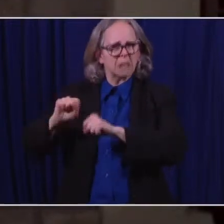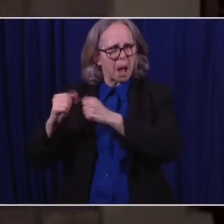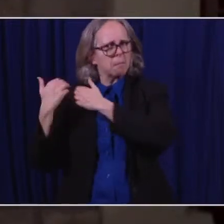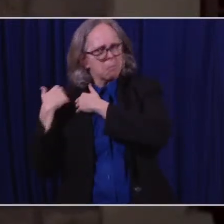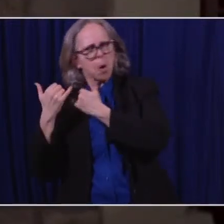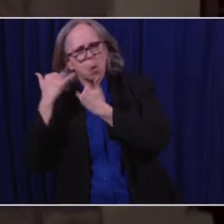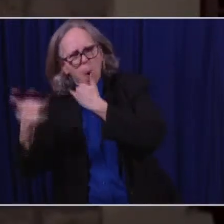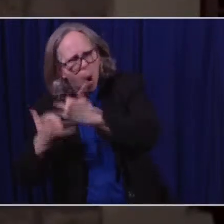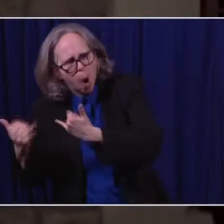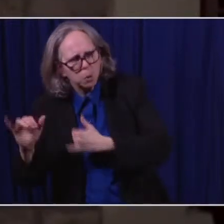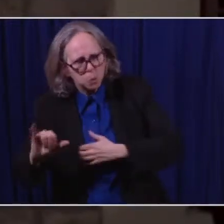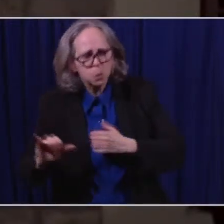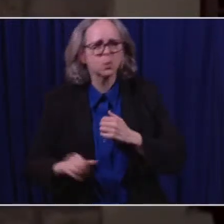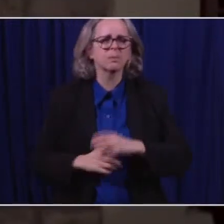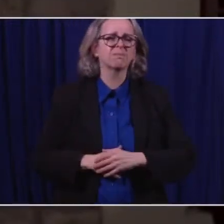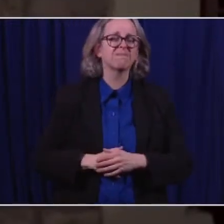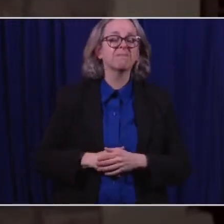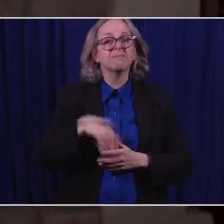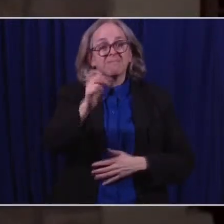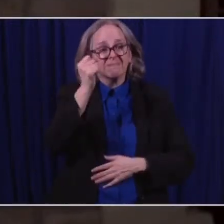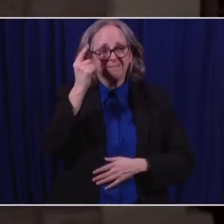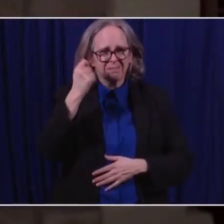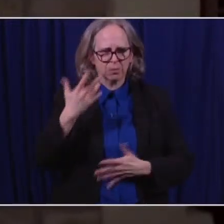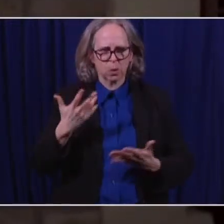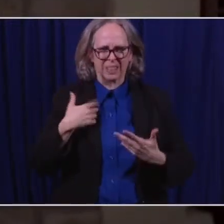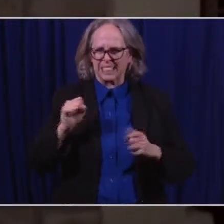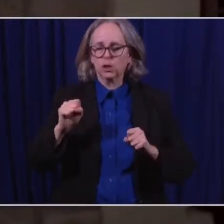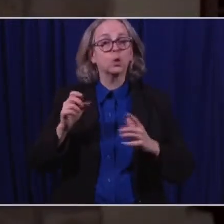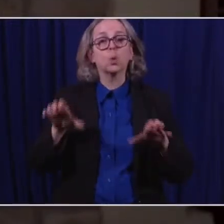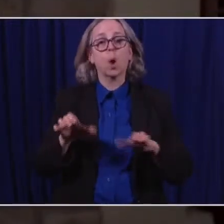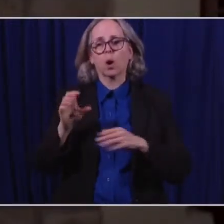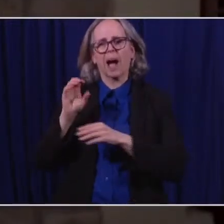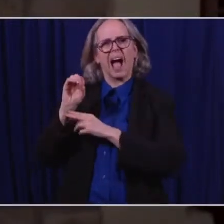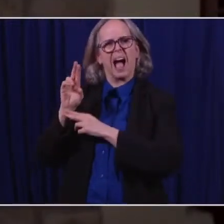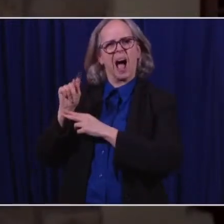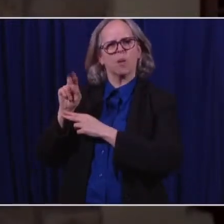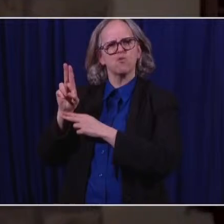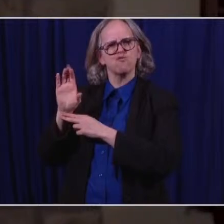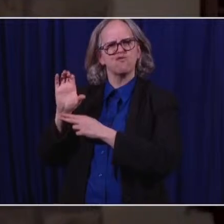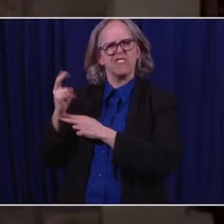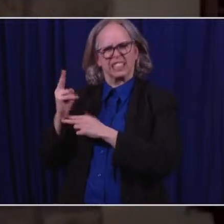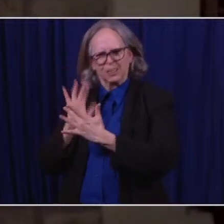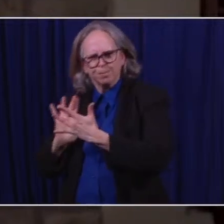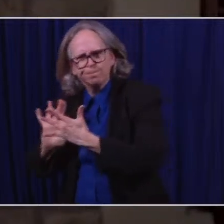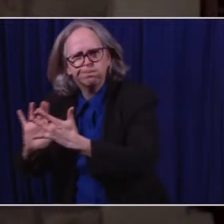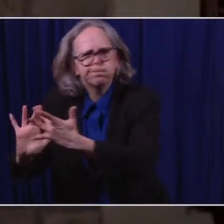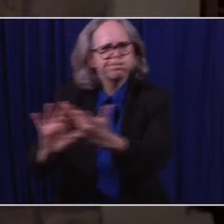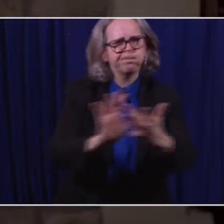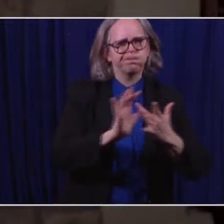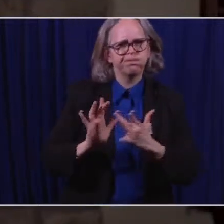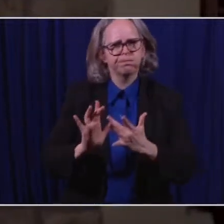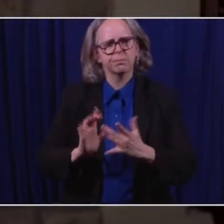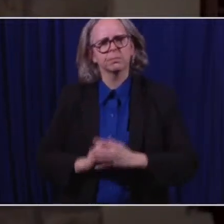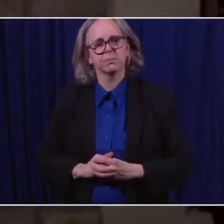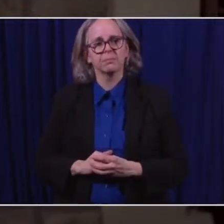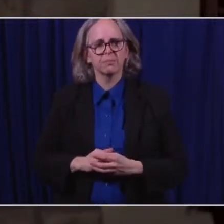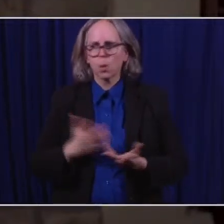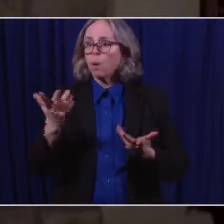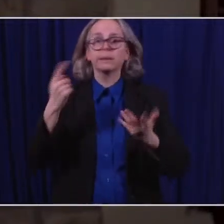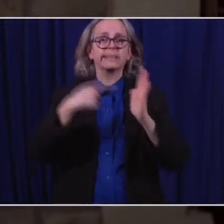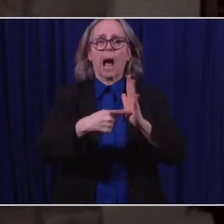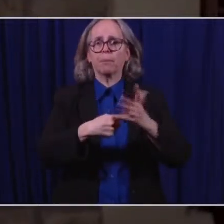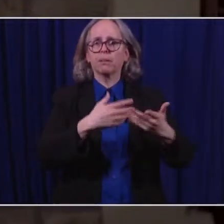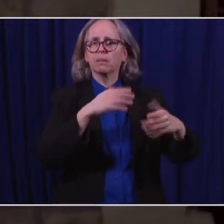We are also doing outreach, as you heard me describe. We have started that, going into churches, basically going